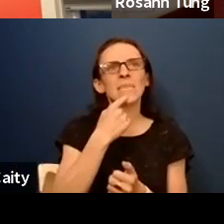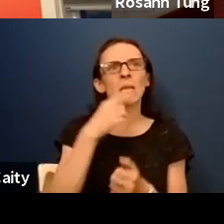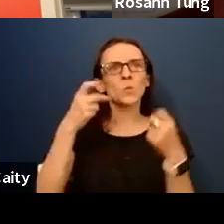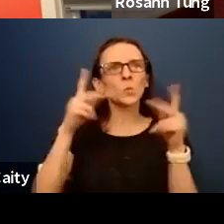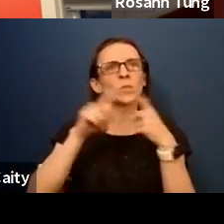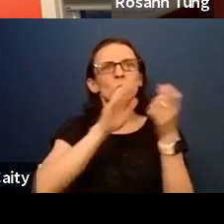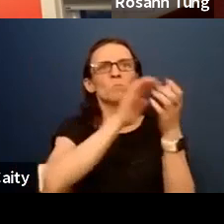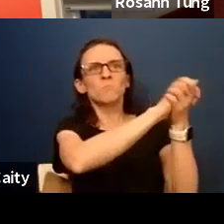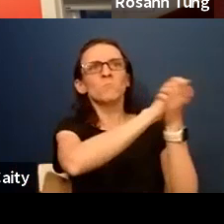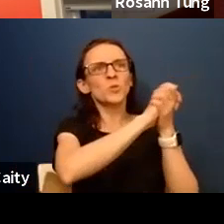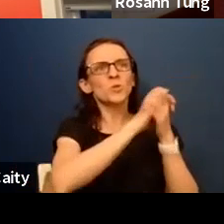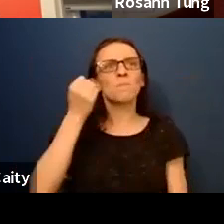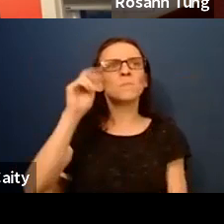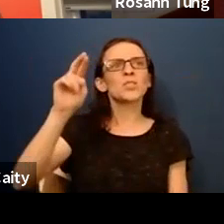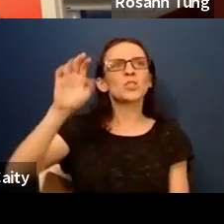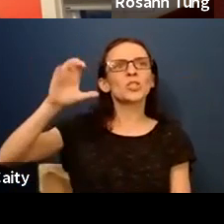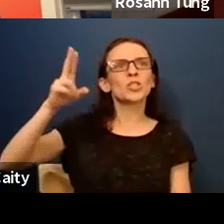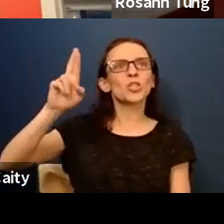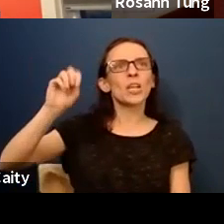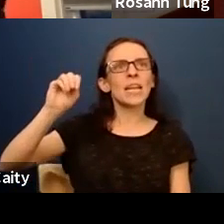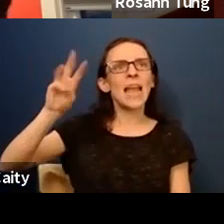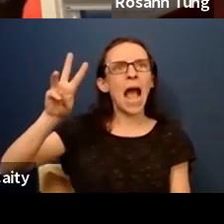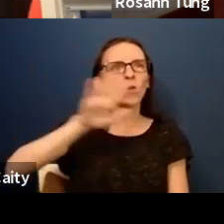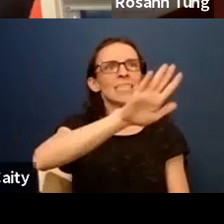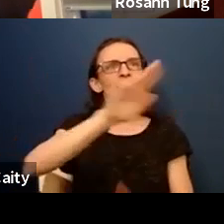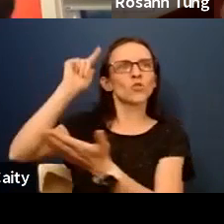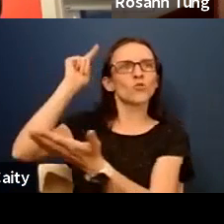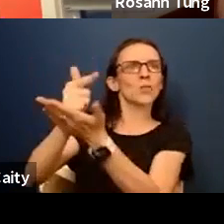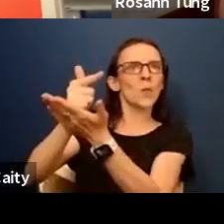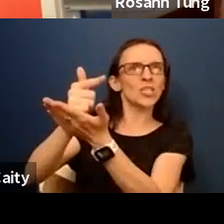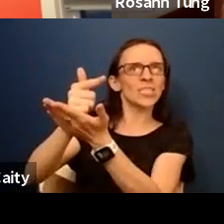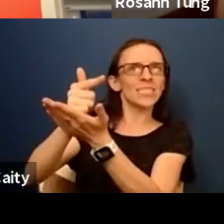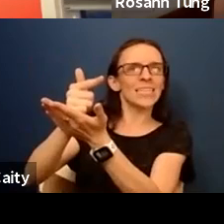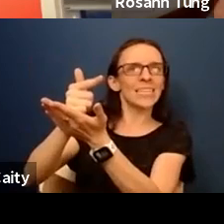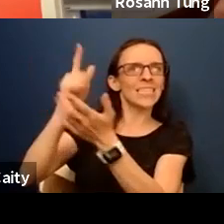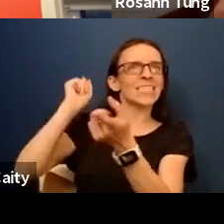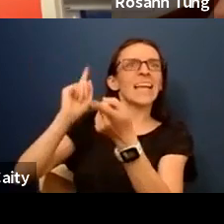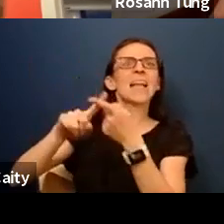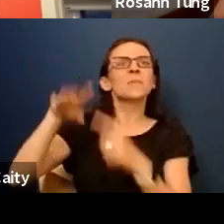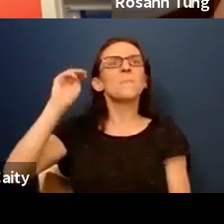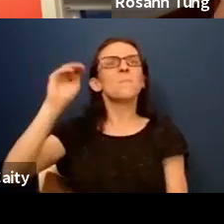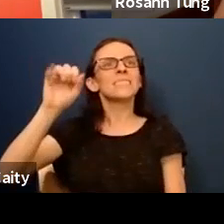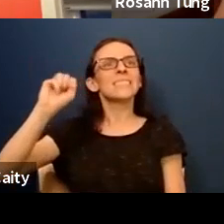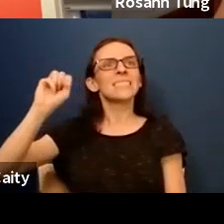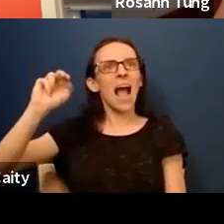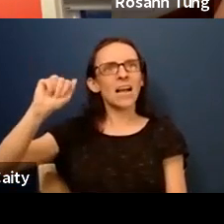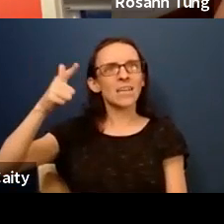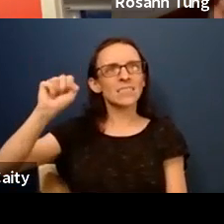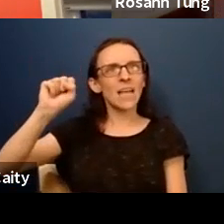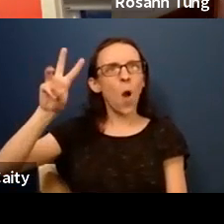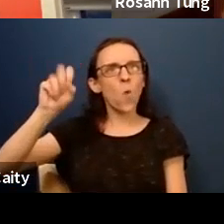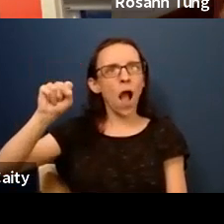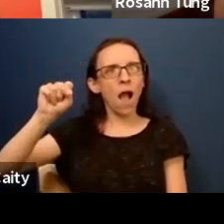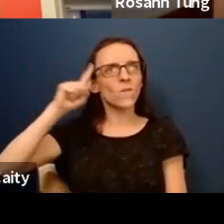Mr. Chernow on his graduation, and to Ms. Nagasawa for her upcoming. We